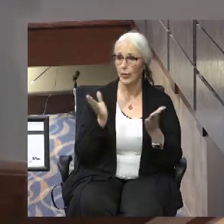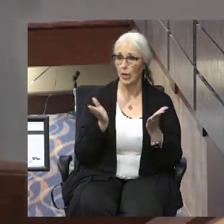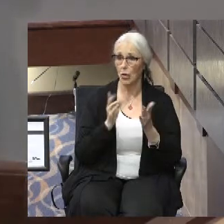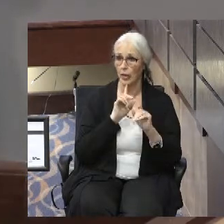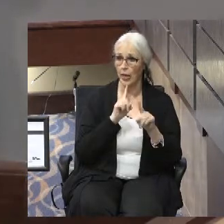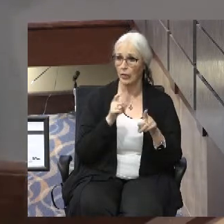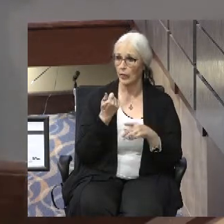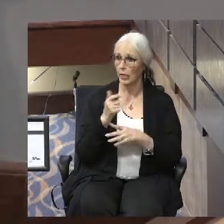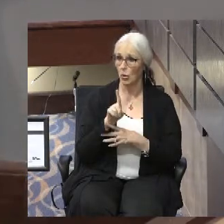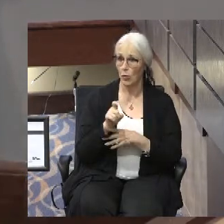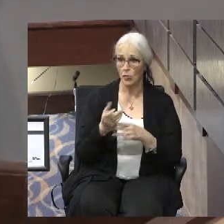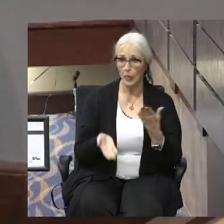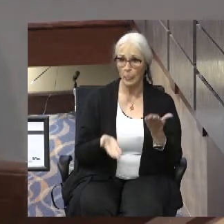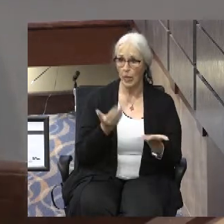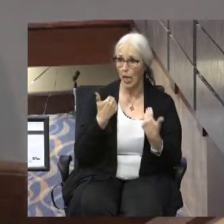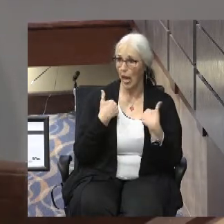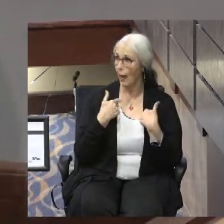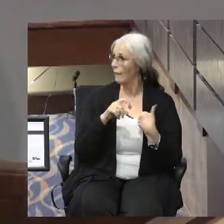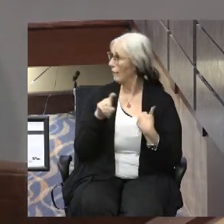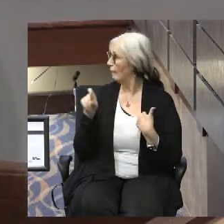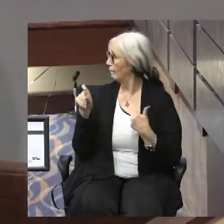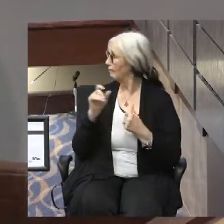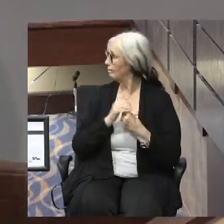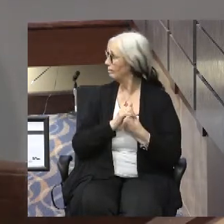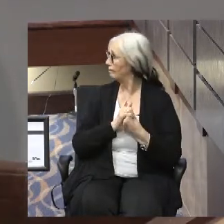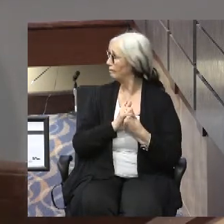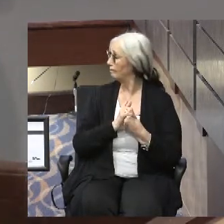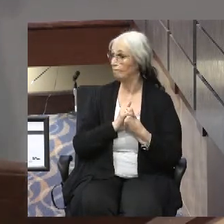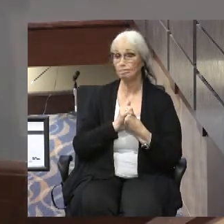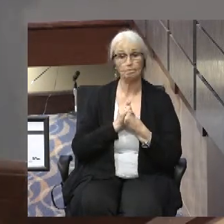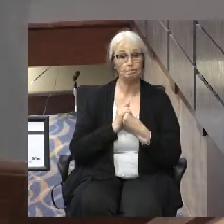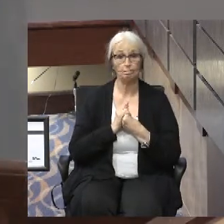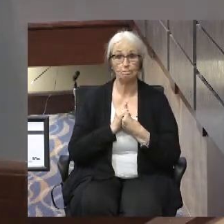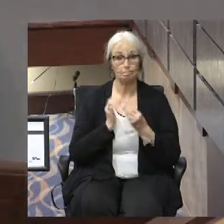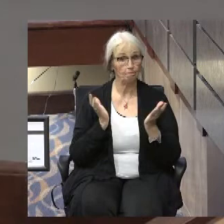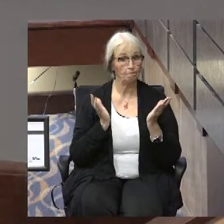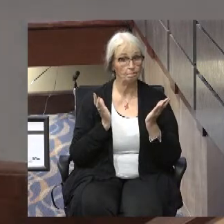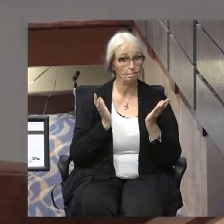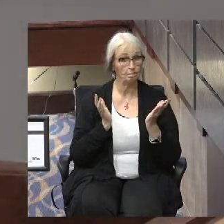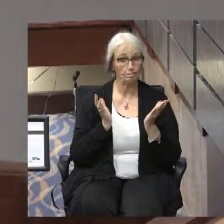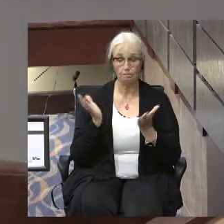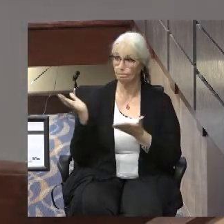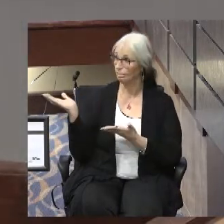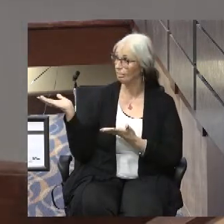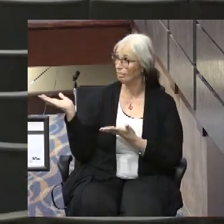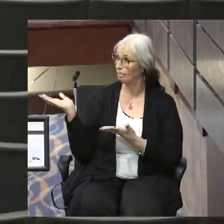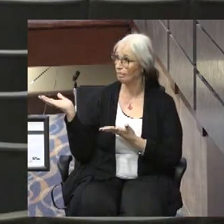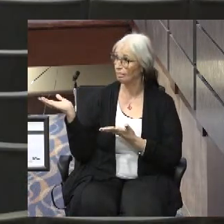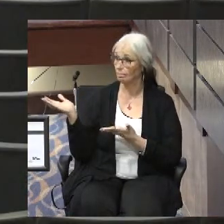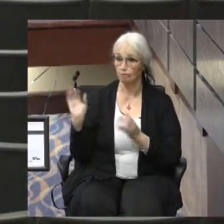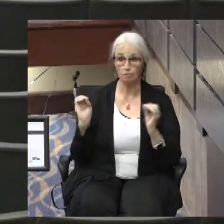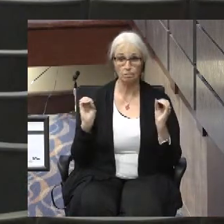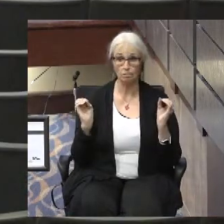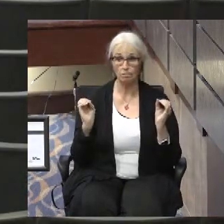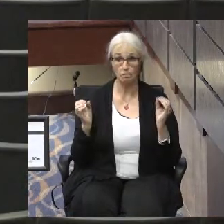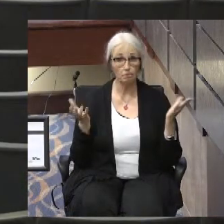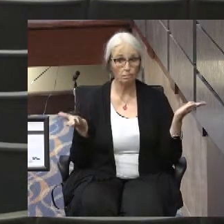questions you may have. Any questions? Nope, thanks, Mark. Thank you. You, Mark. Anyone else here to speak on this